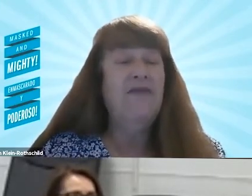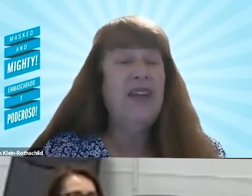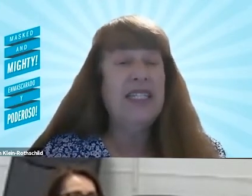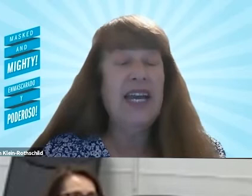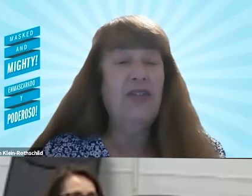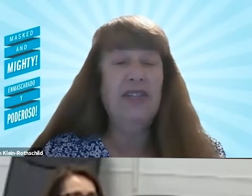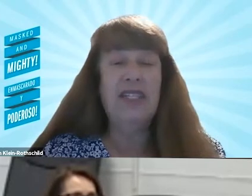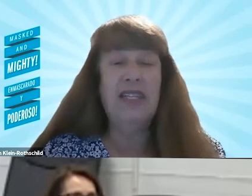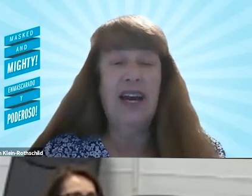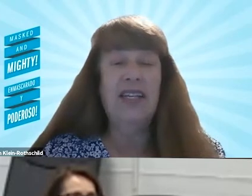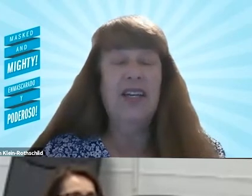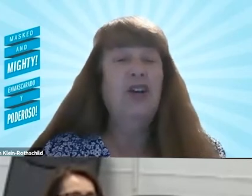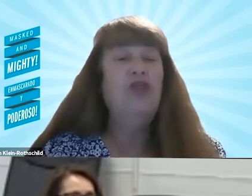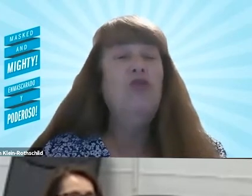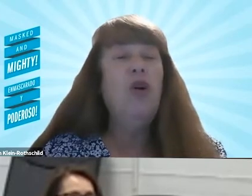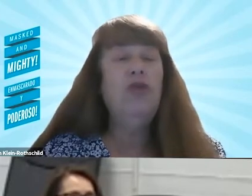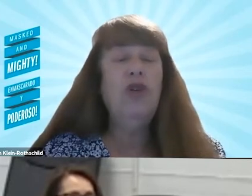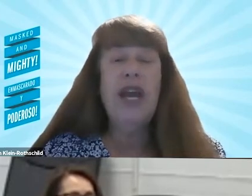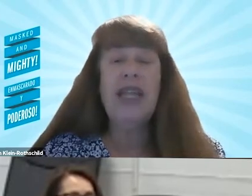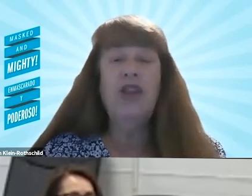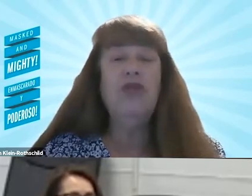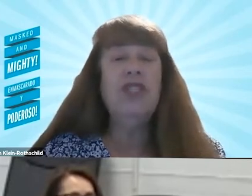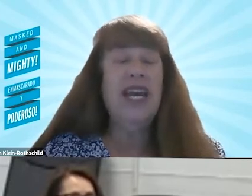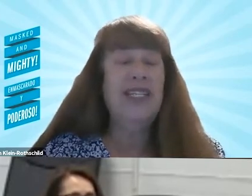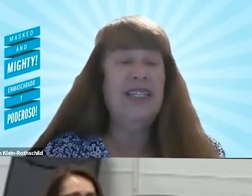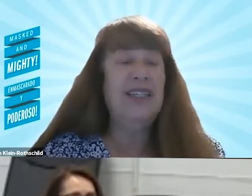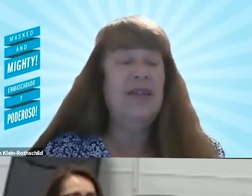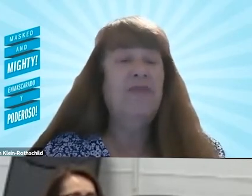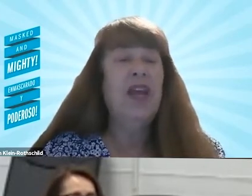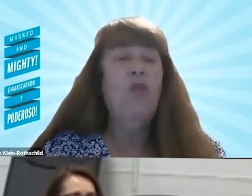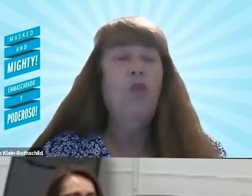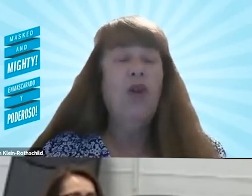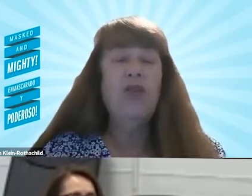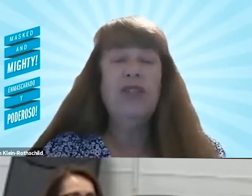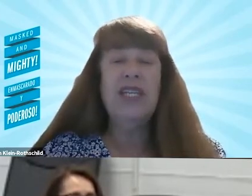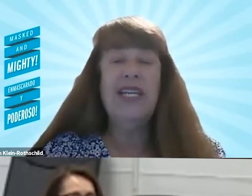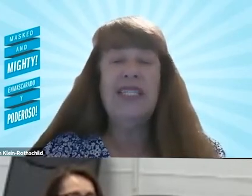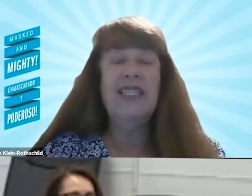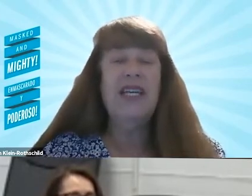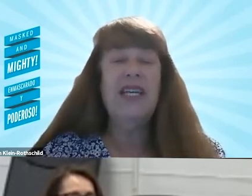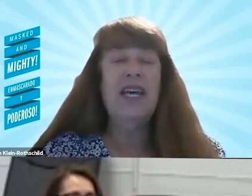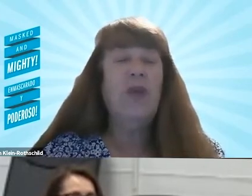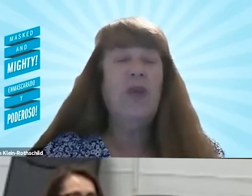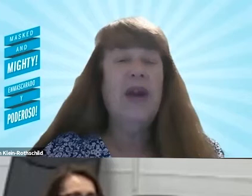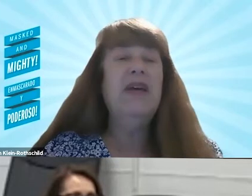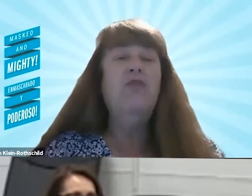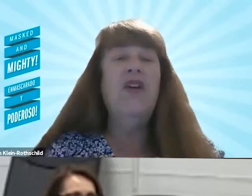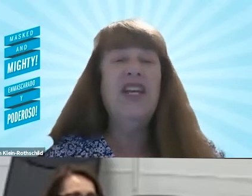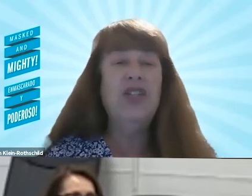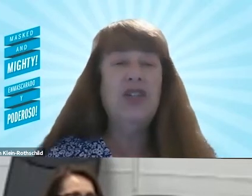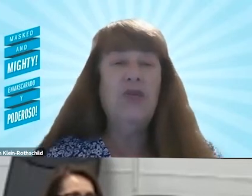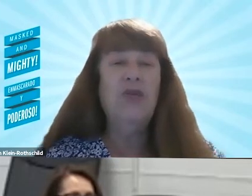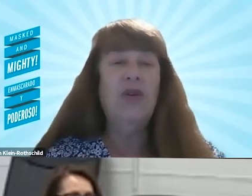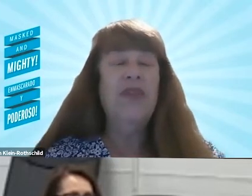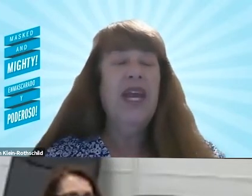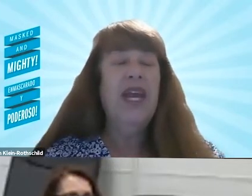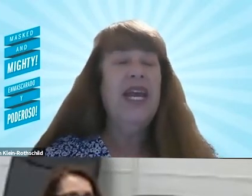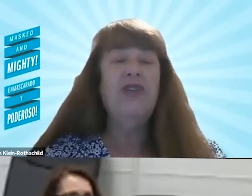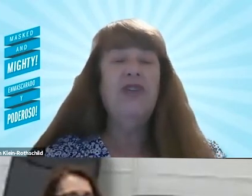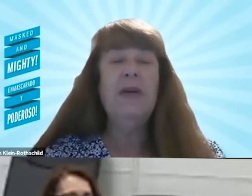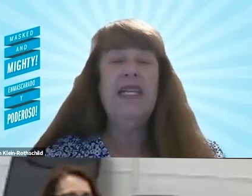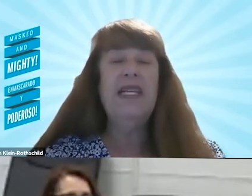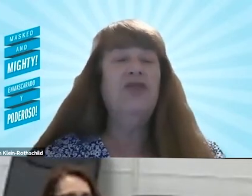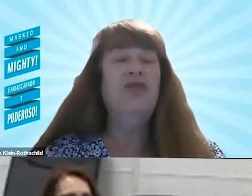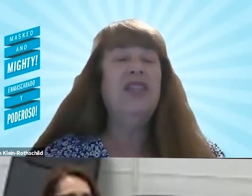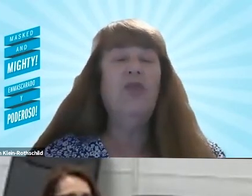an investigator is assigned to go look at those cases. Were those cases transmitted within school?